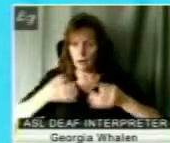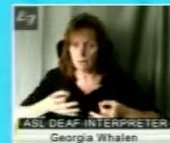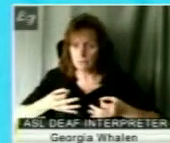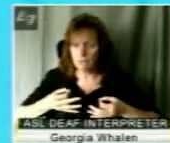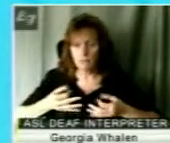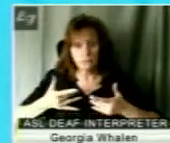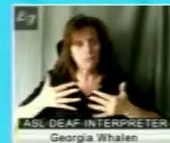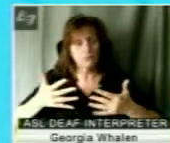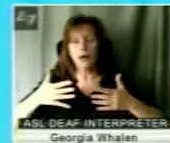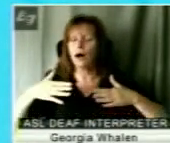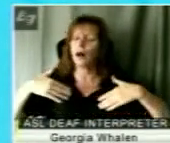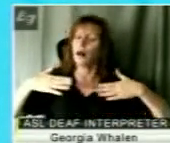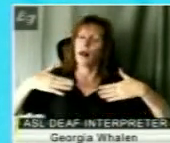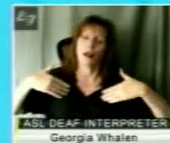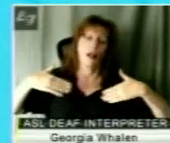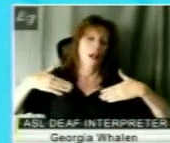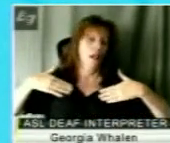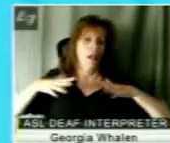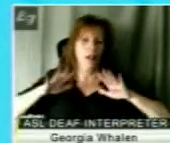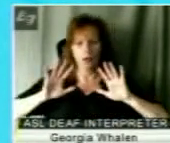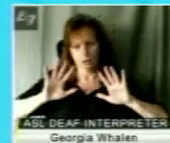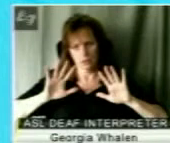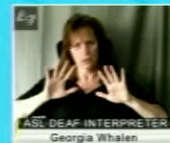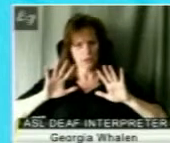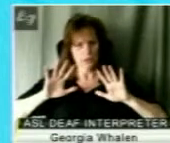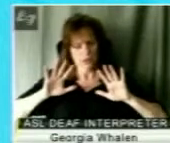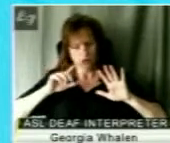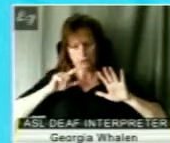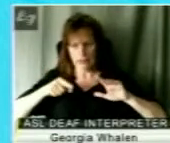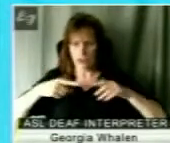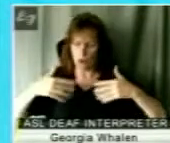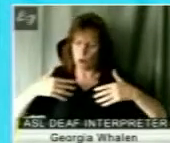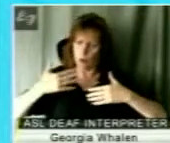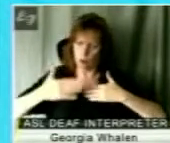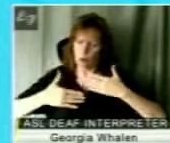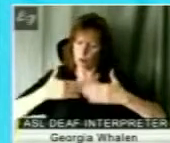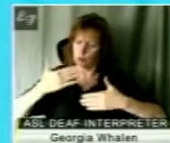that's it is one of the trickier businesses to get up and running again.